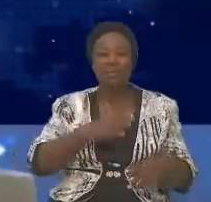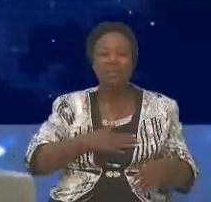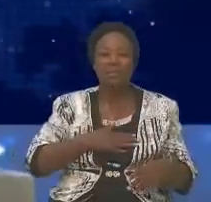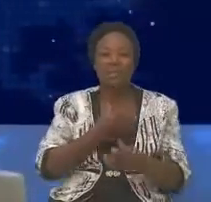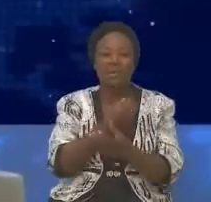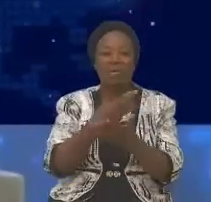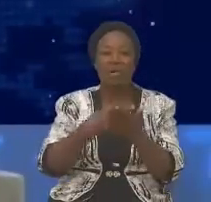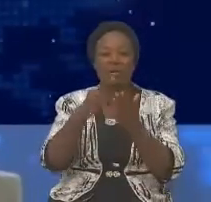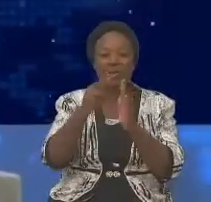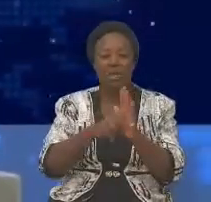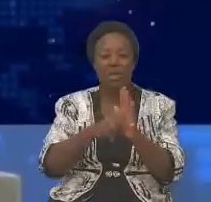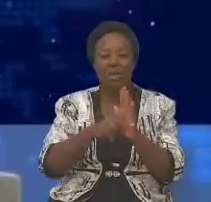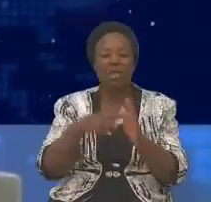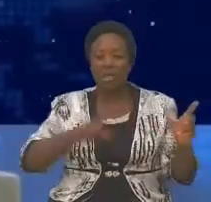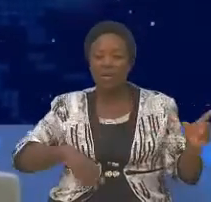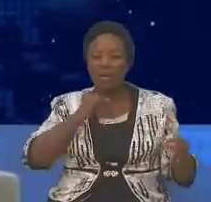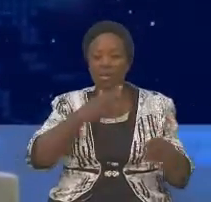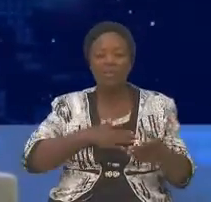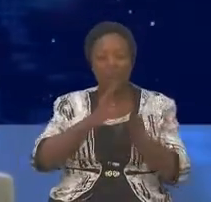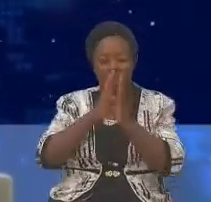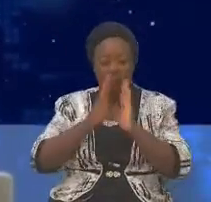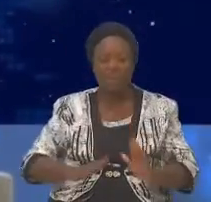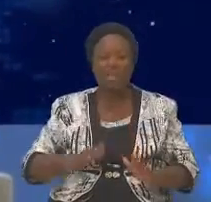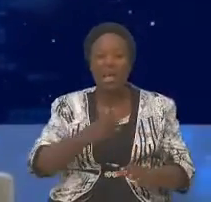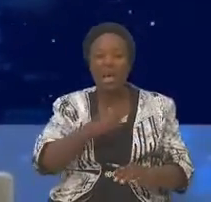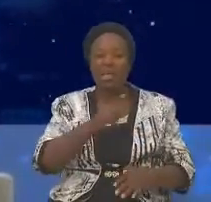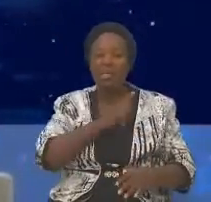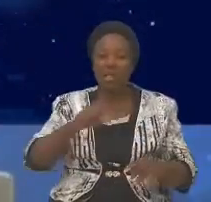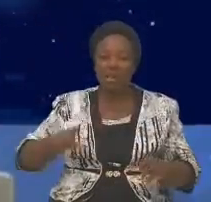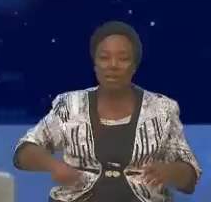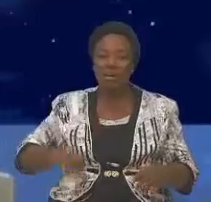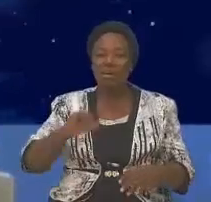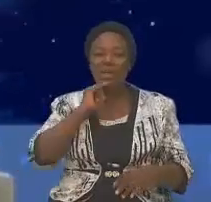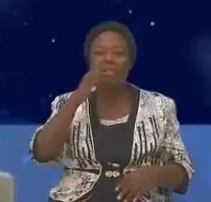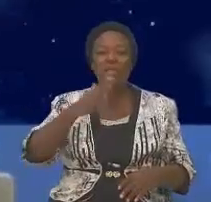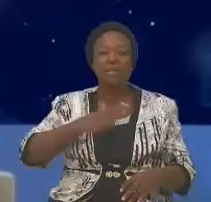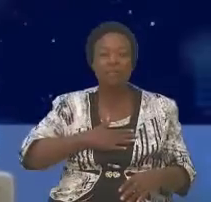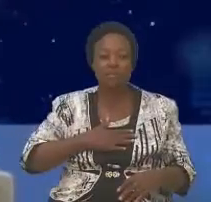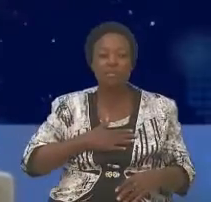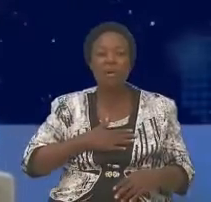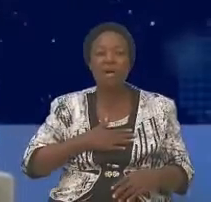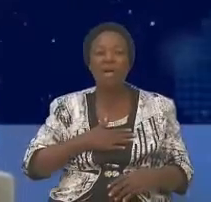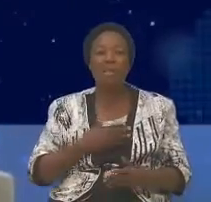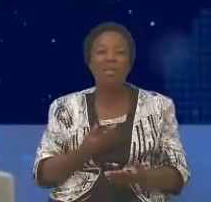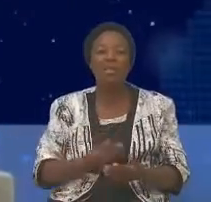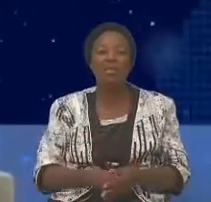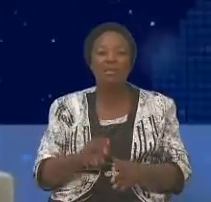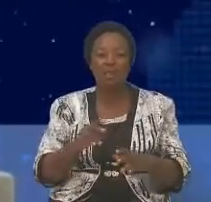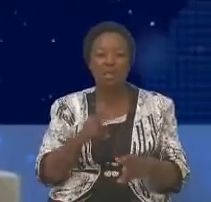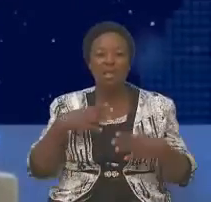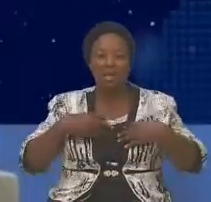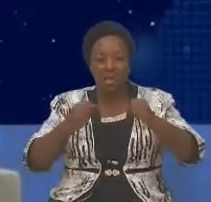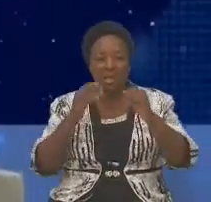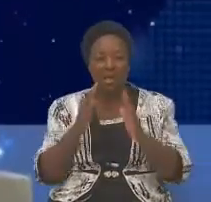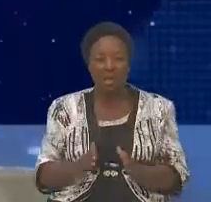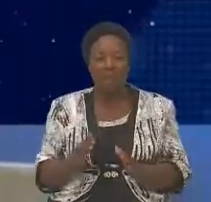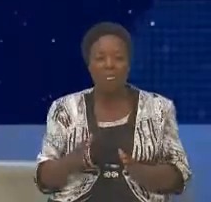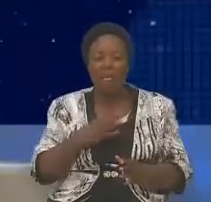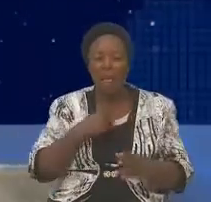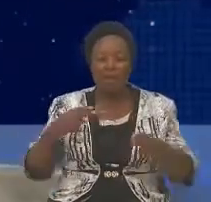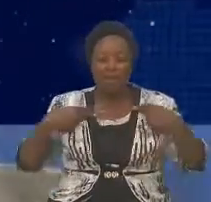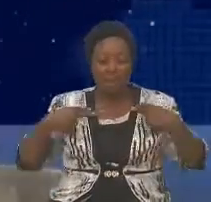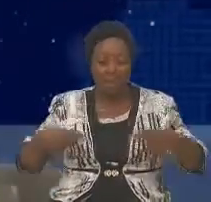righteousness. And the Lord is my plenitude. And the Lord is your